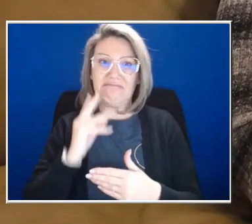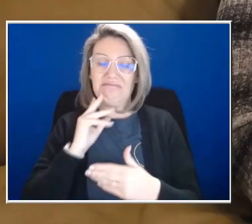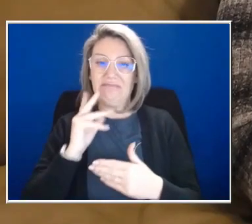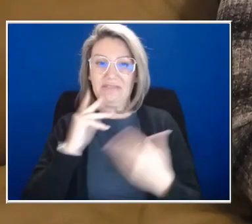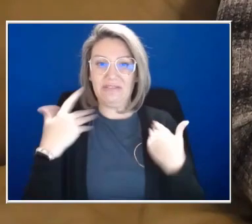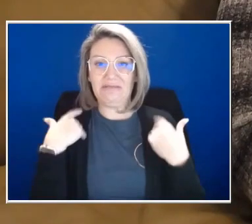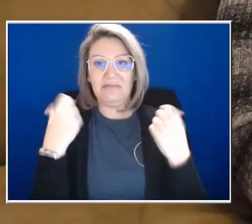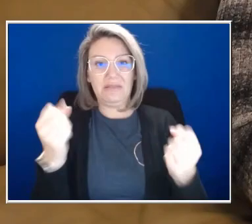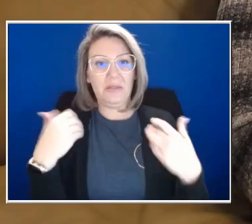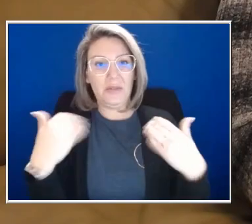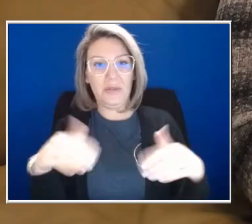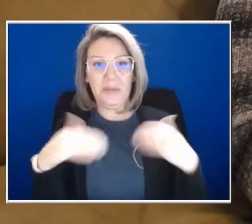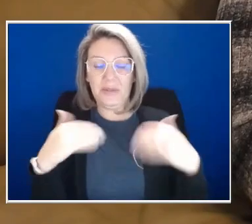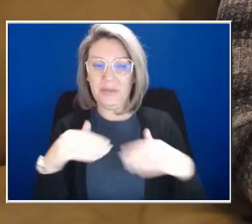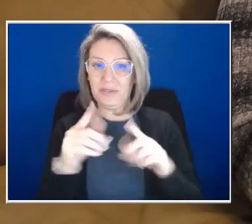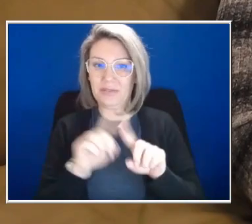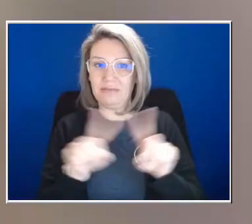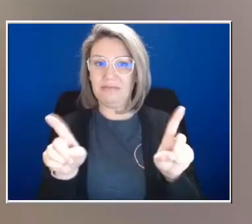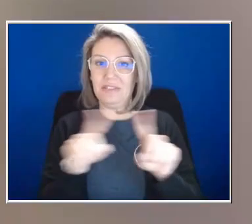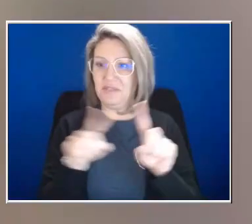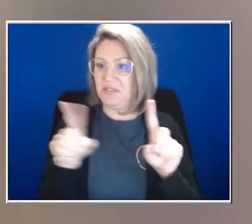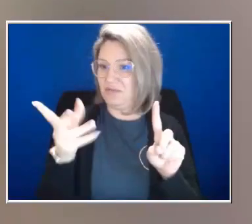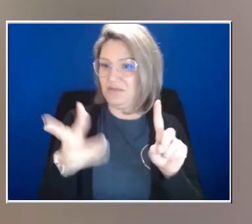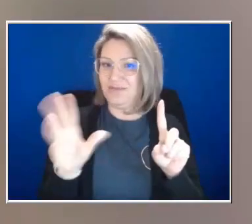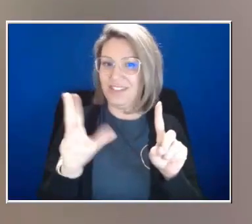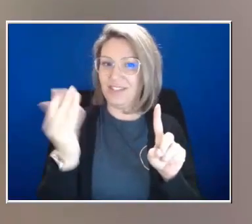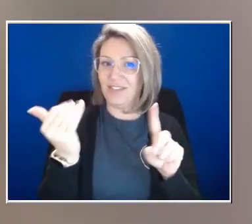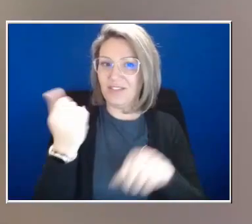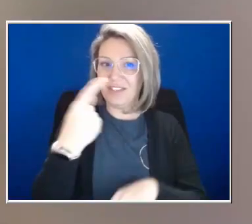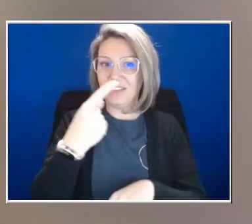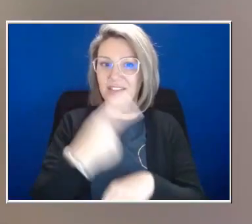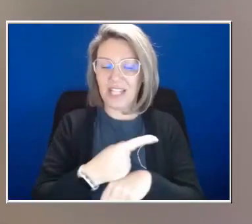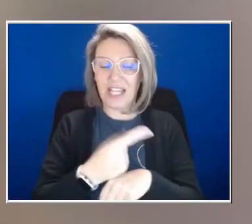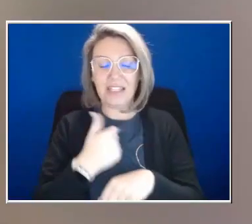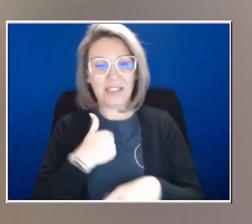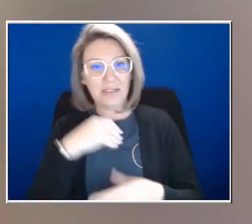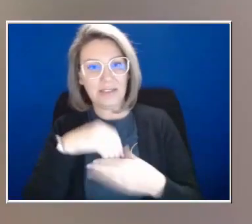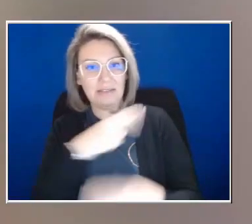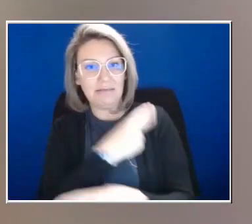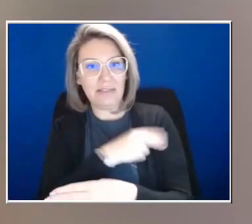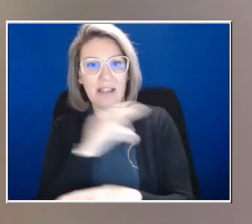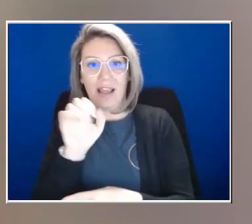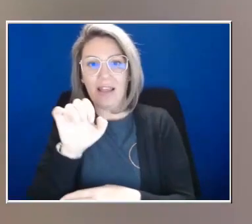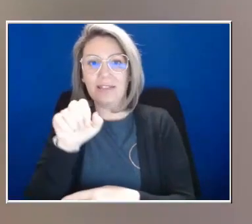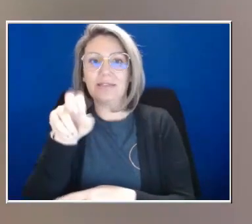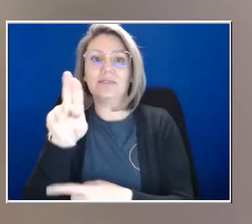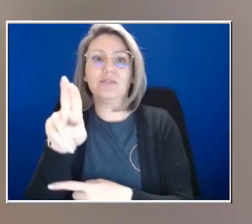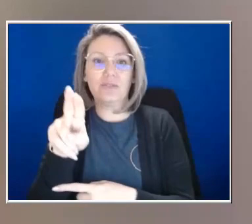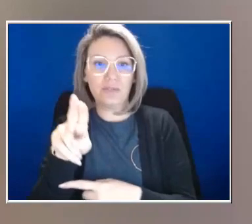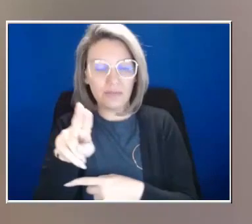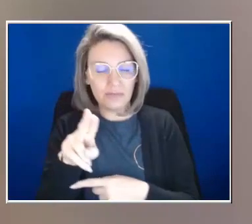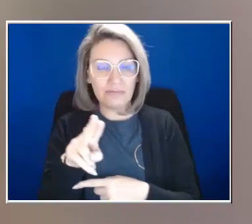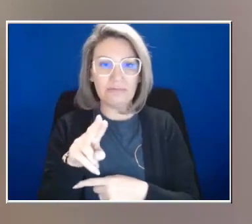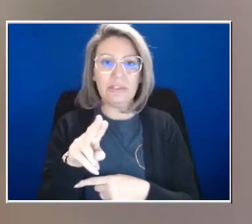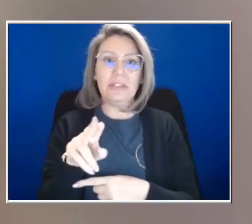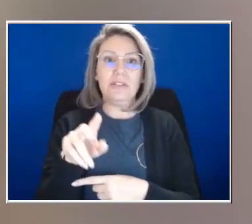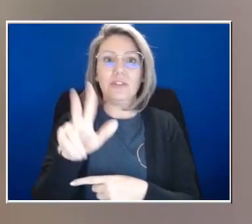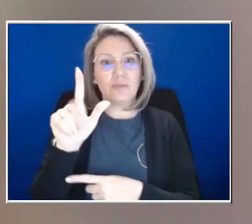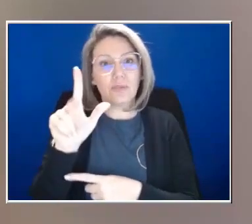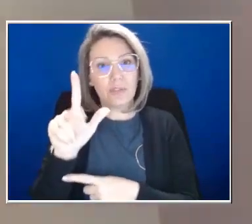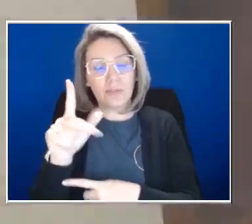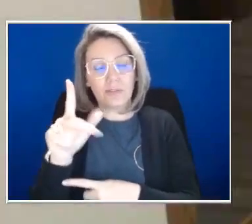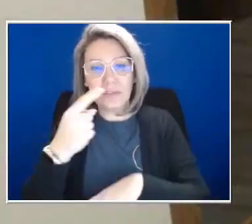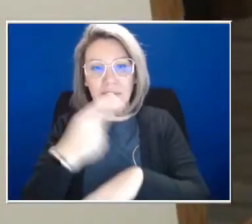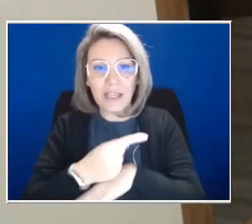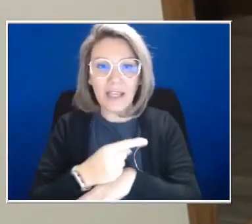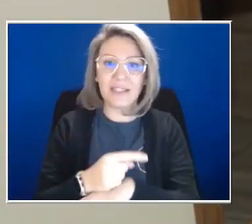I mean, he was done in 15 days out of the hospital. I was in the ICU 23 days on ECMO, 32 days in rehab. I mean, it was